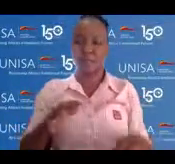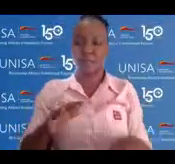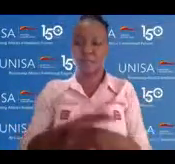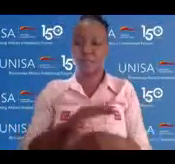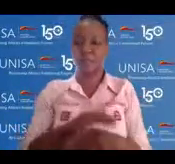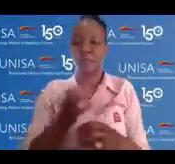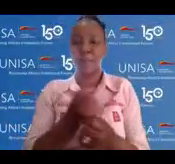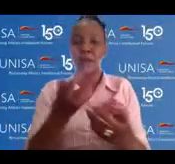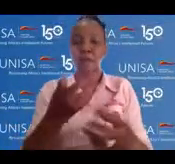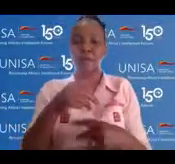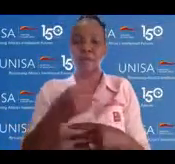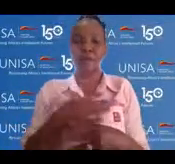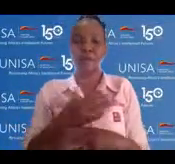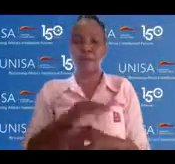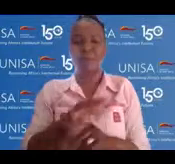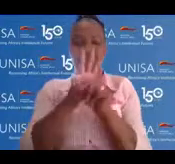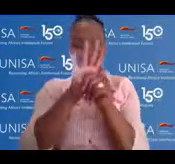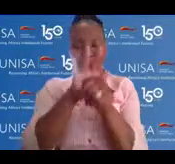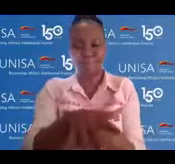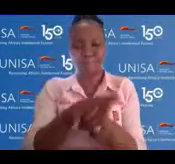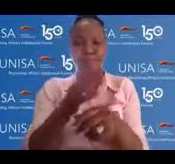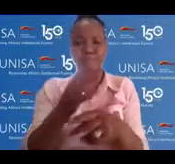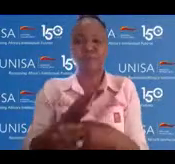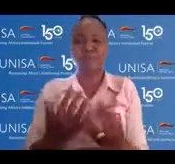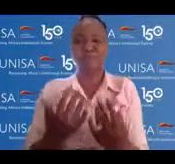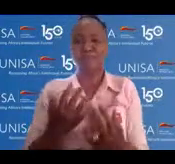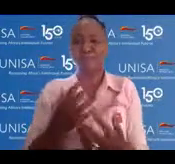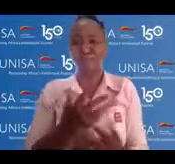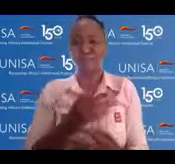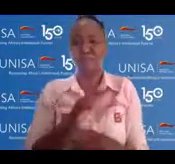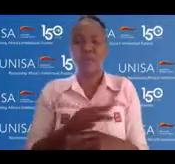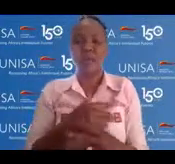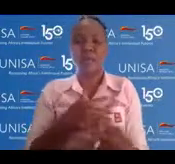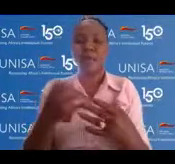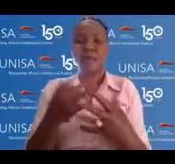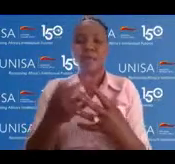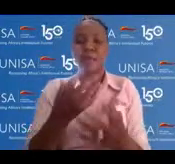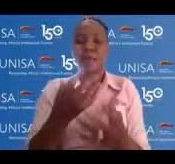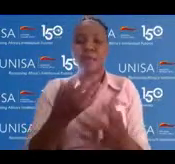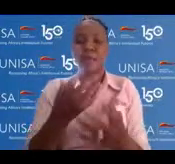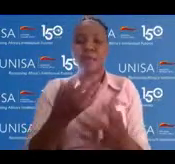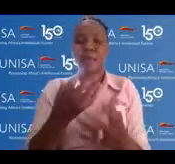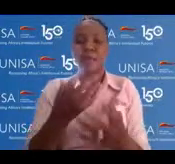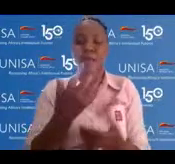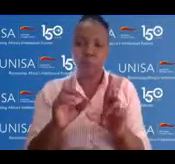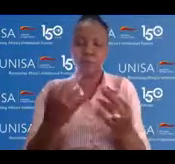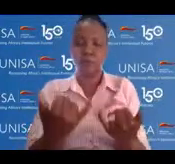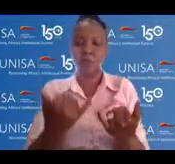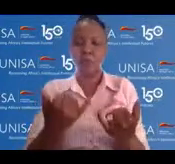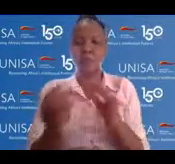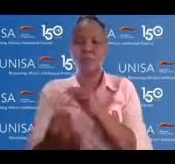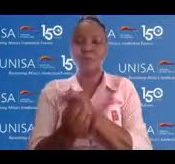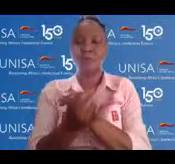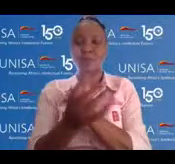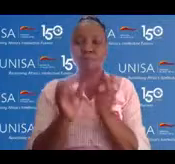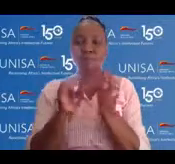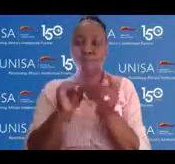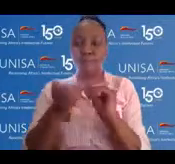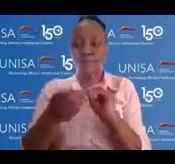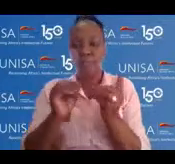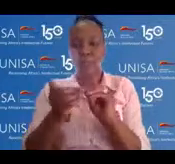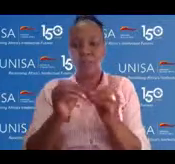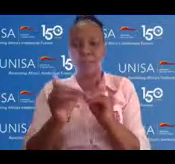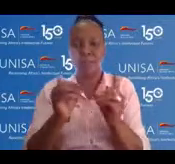possibly even experiencing burnout with all the assignments that you have. But we're hoping that today's session is designed to equip you with some of the technical